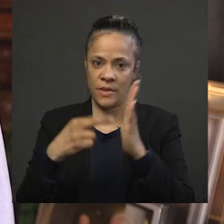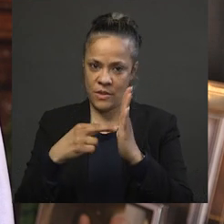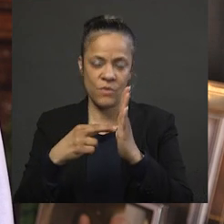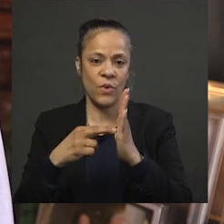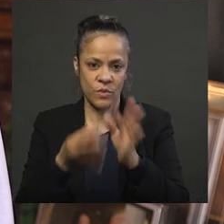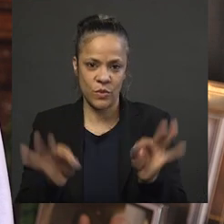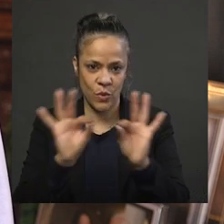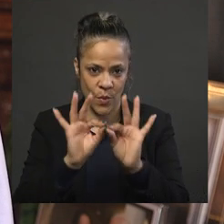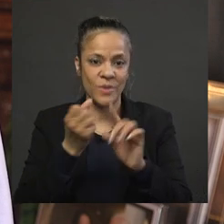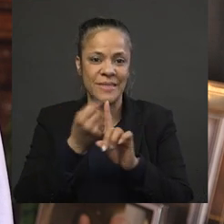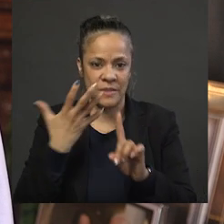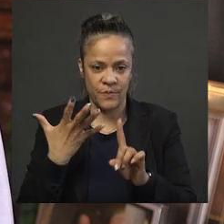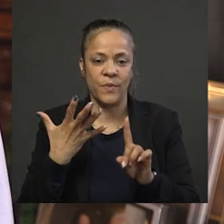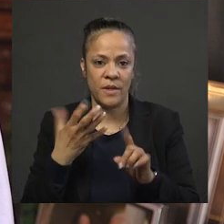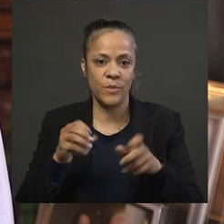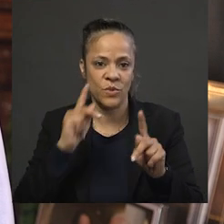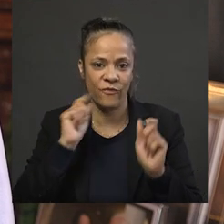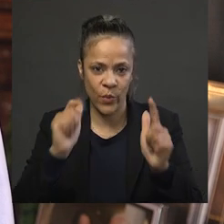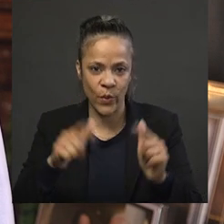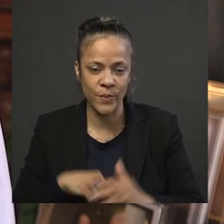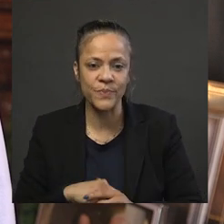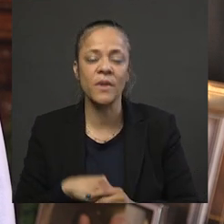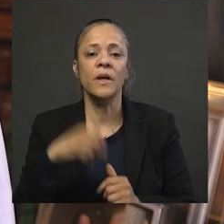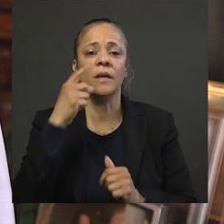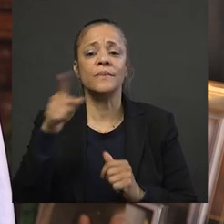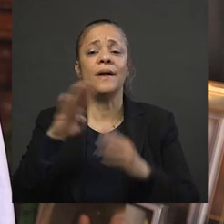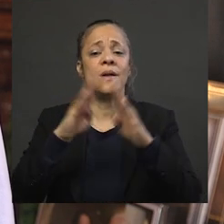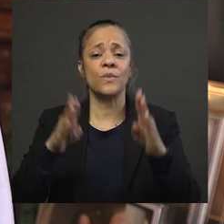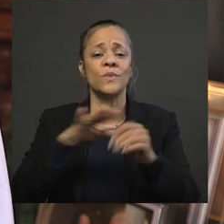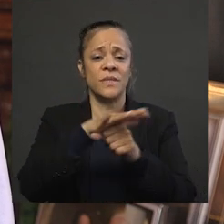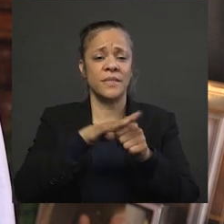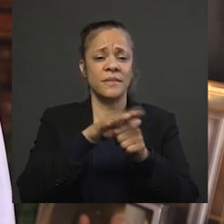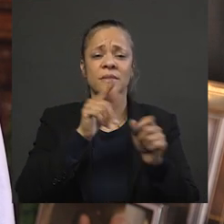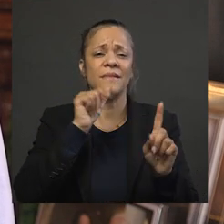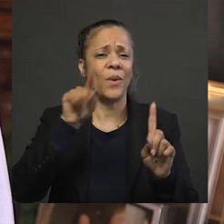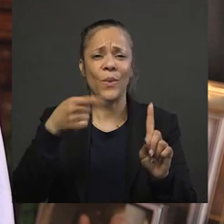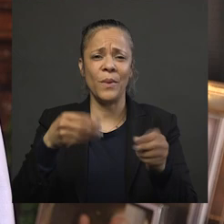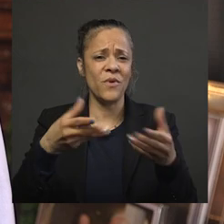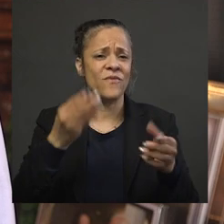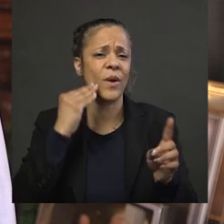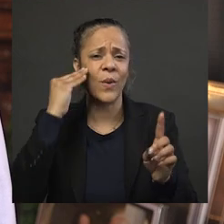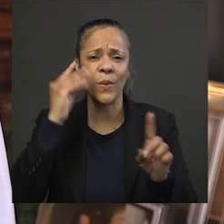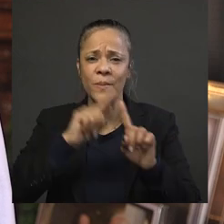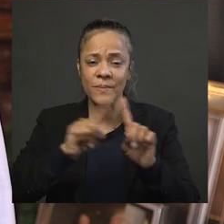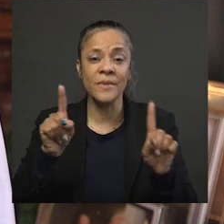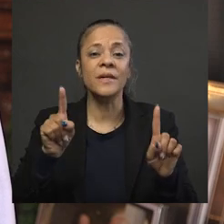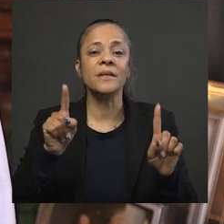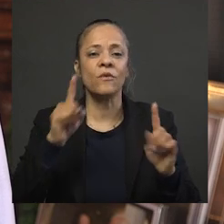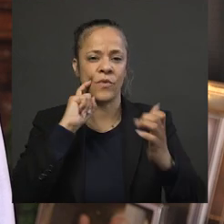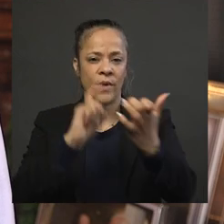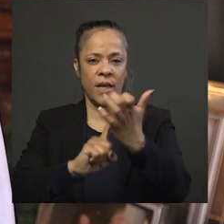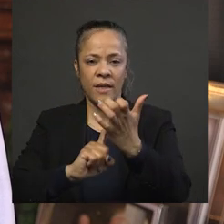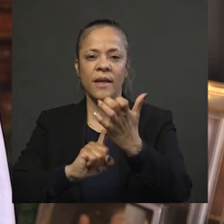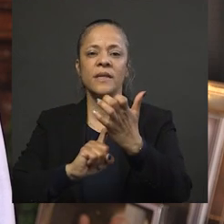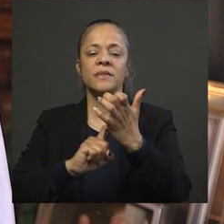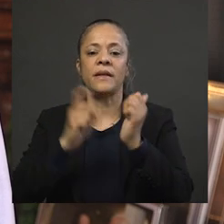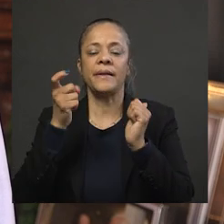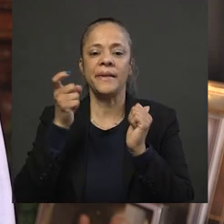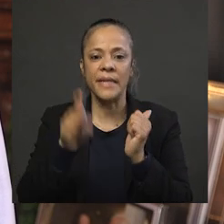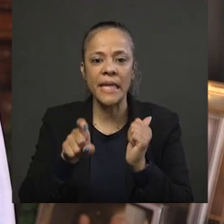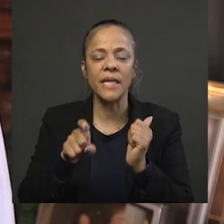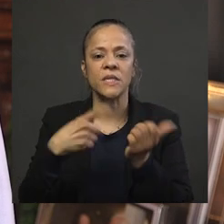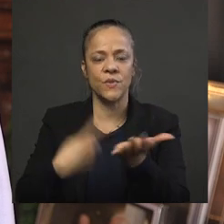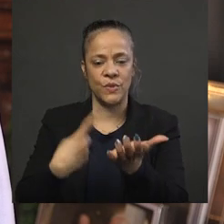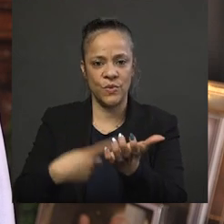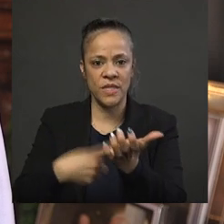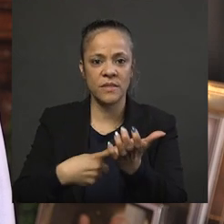life and expand opportunities for all. At our housing sites, we're not just providing shelter. We recognized early on the need to address